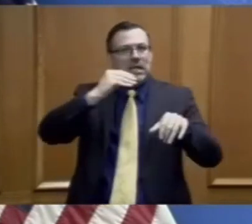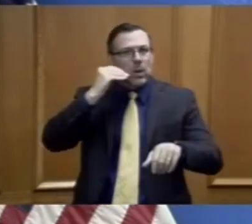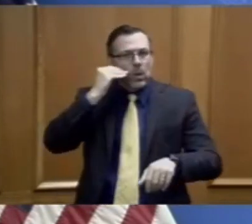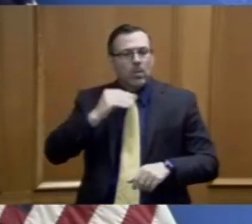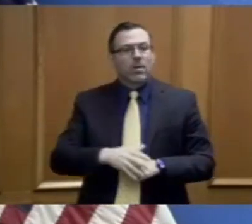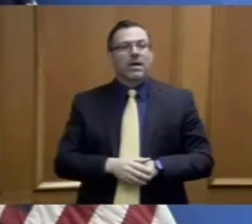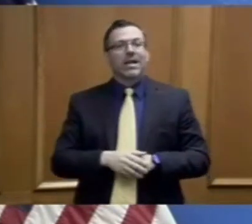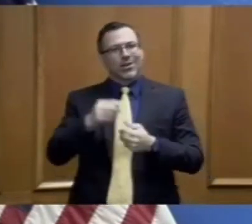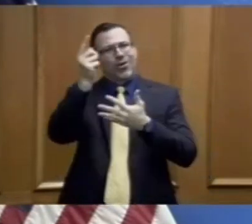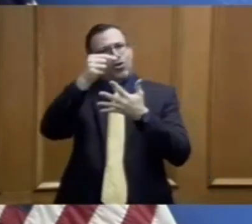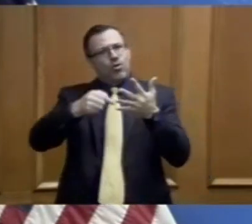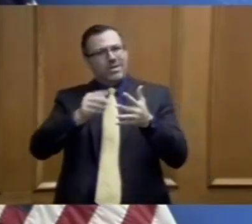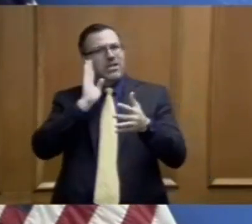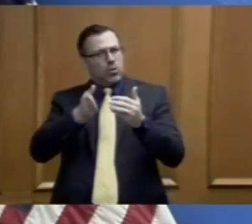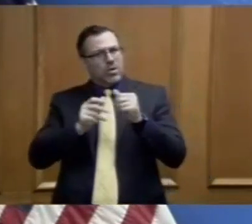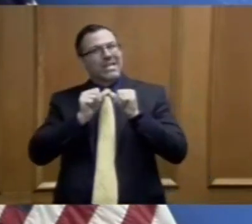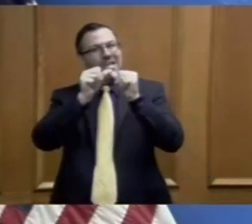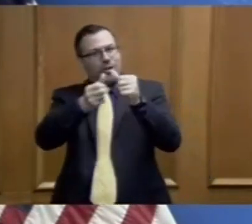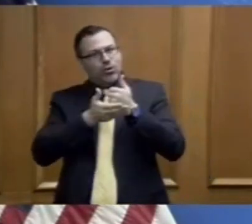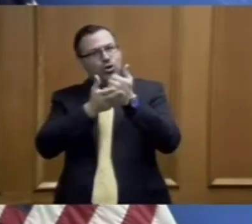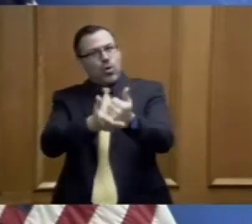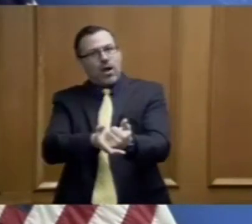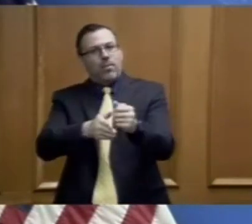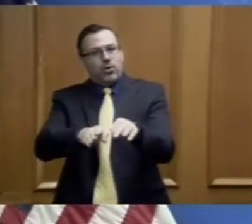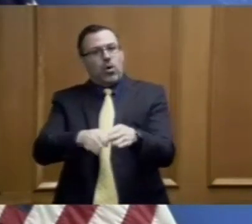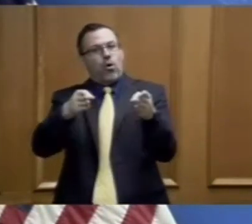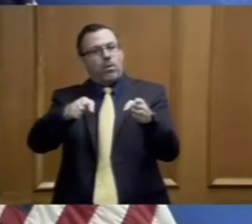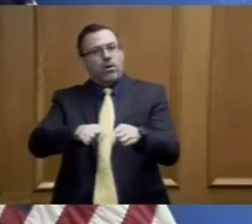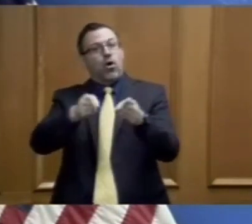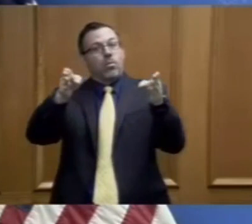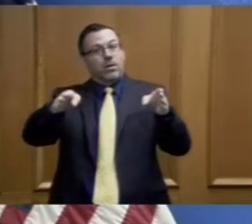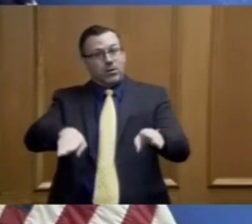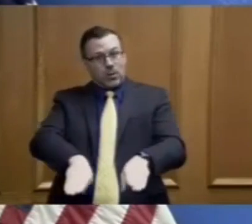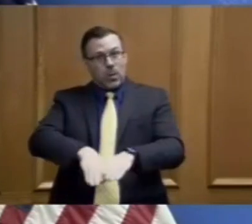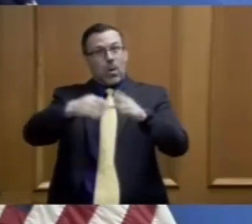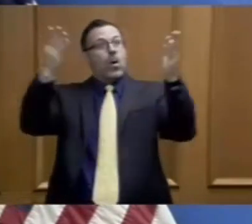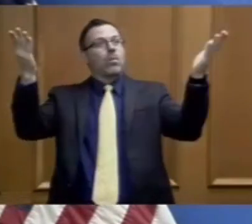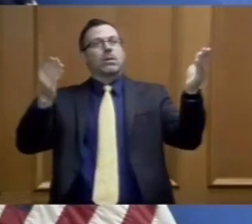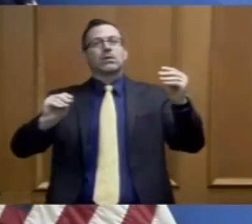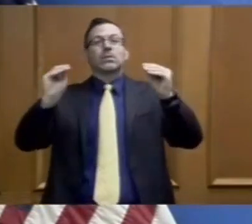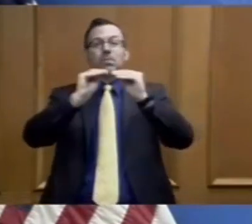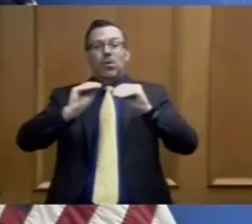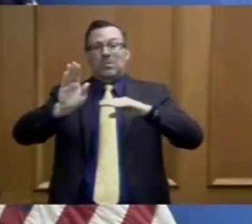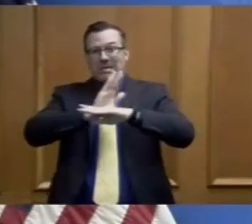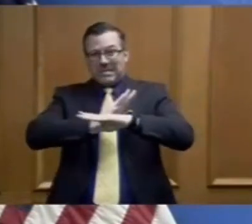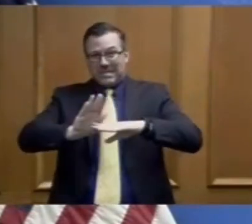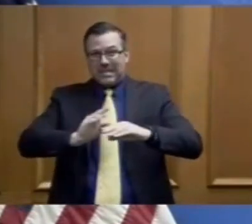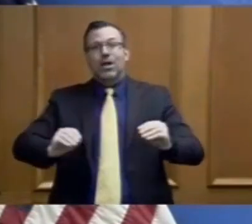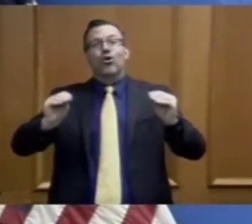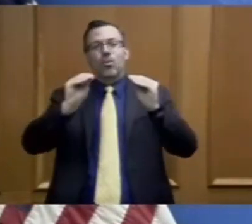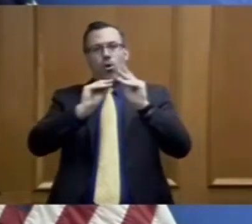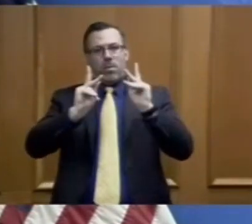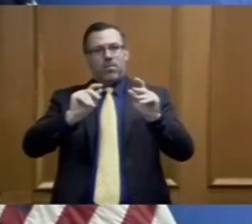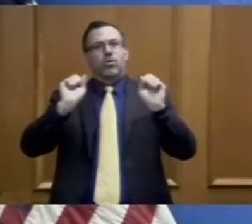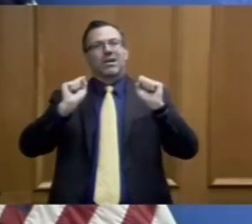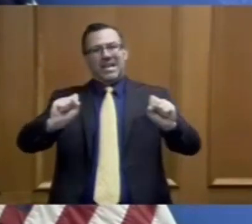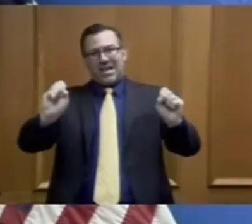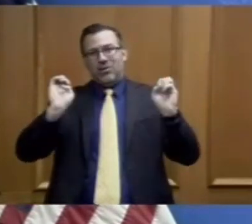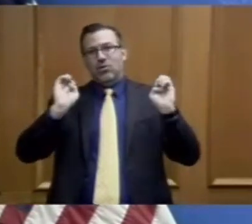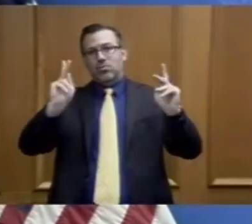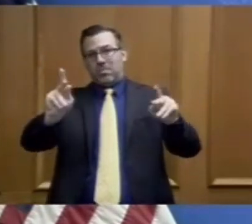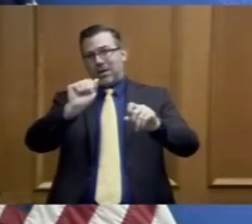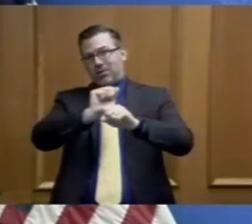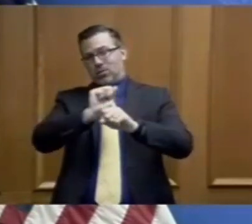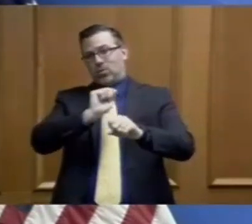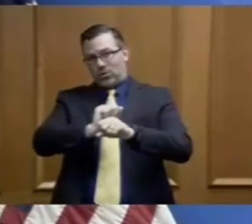continue down this path, to continue to open more businesses, to continue to put more Tennesseans back to work, and to continue